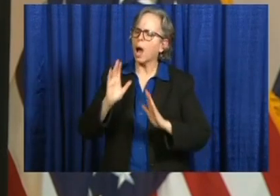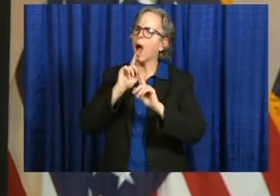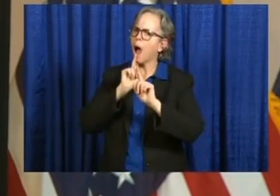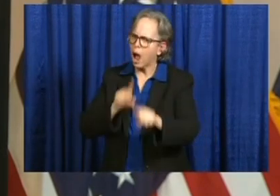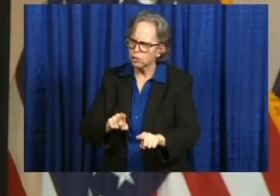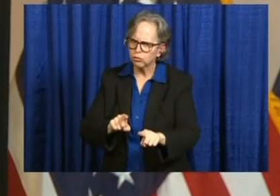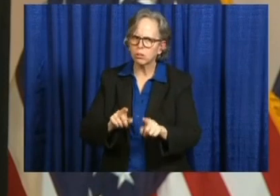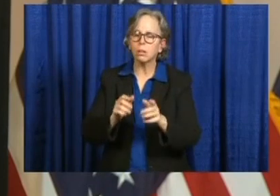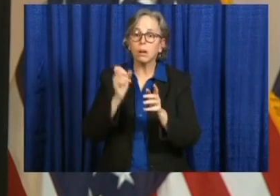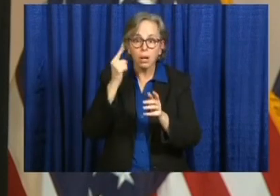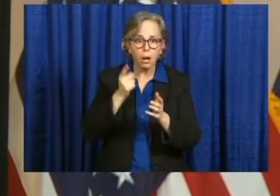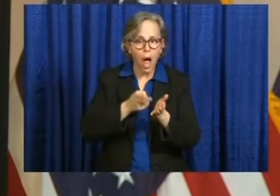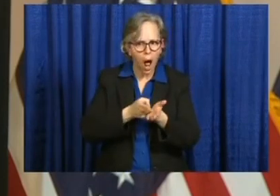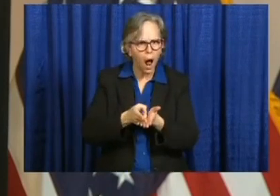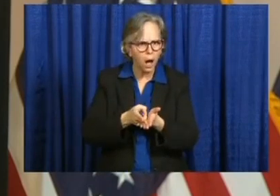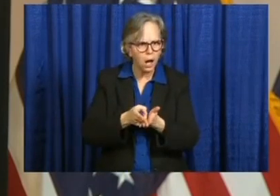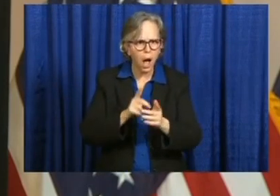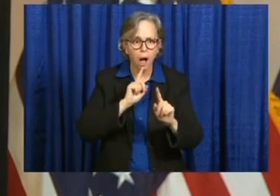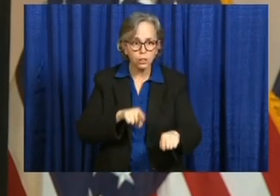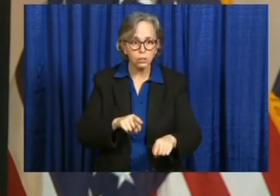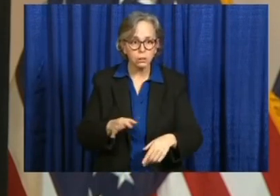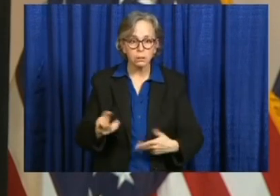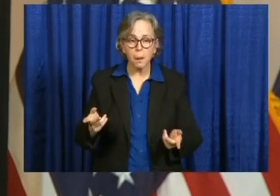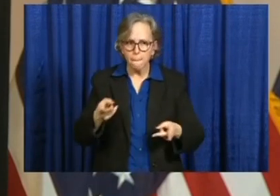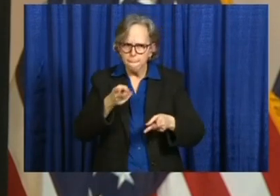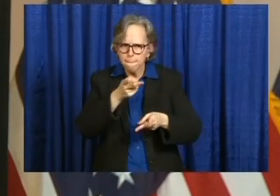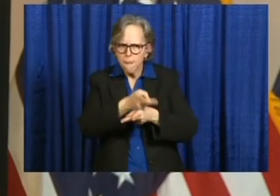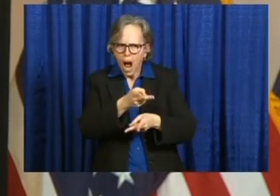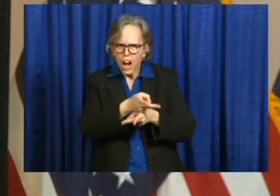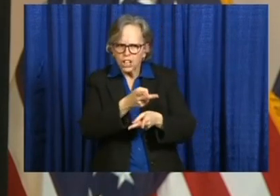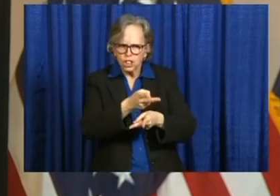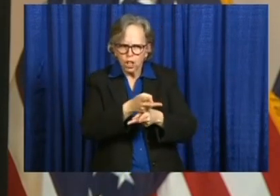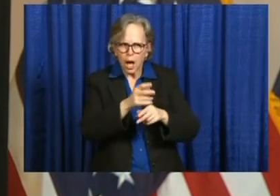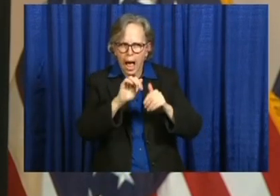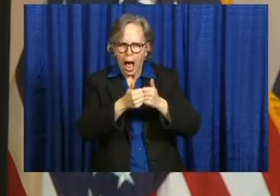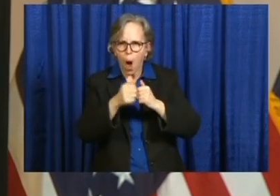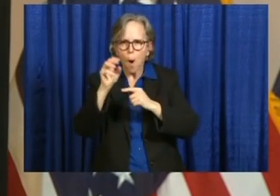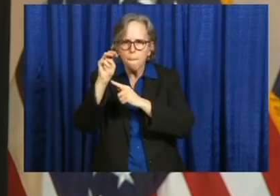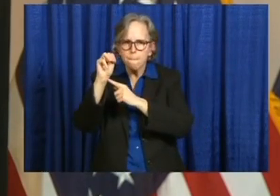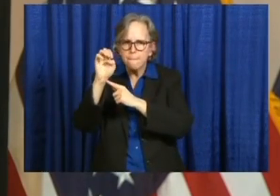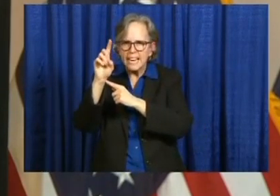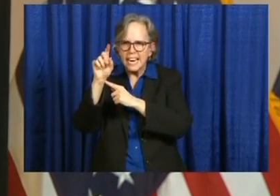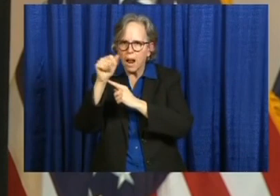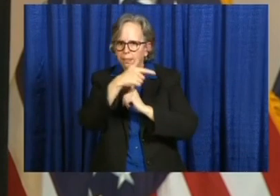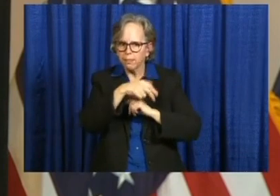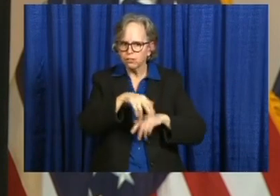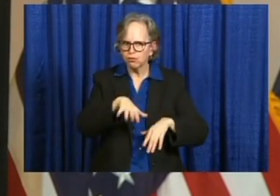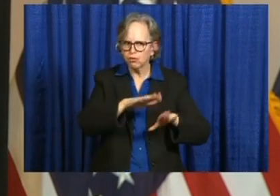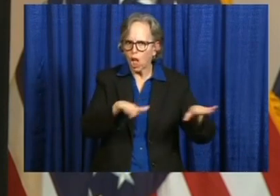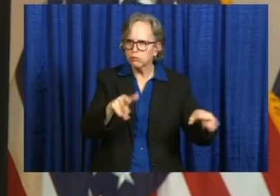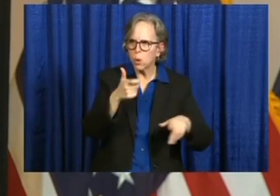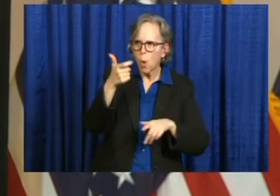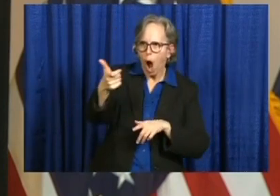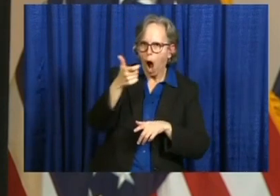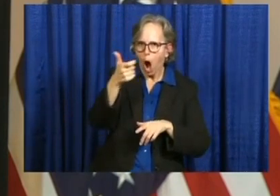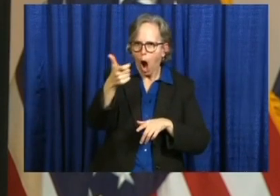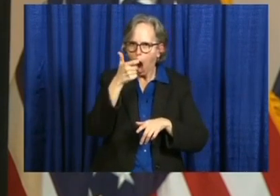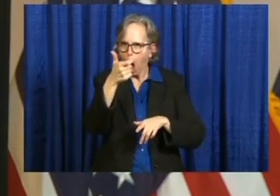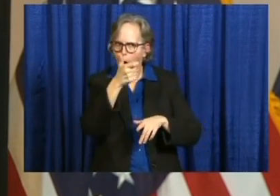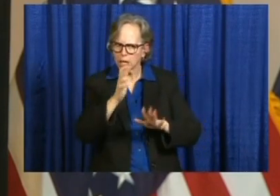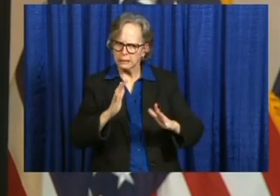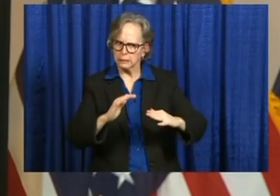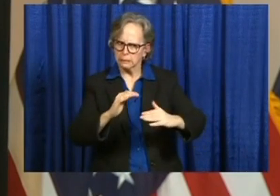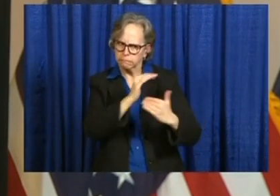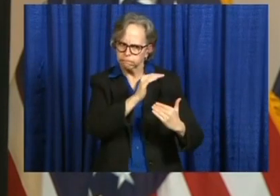you know the kinds of messages they're getting through social media, and use trusted resources of information. Let them express their